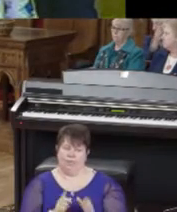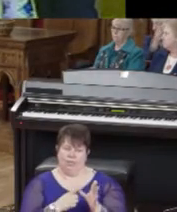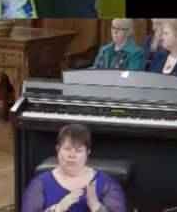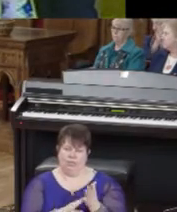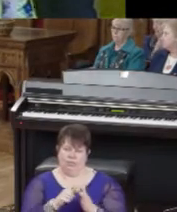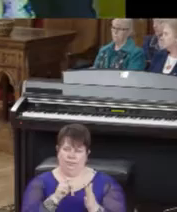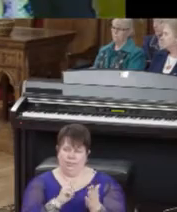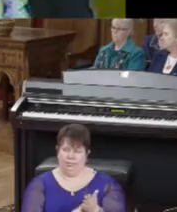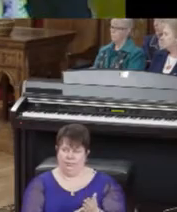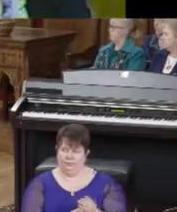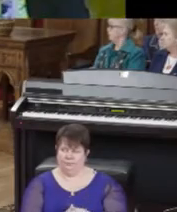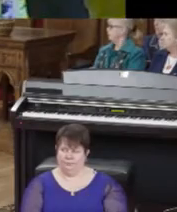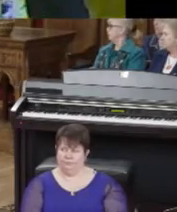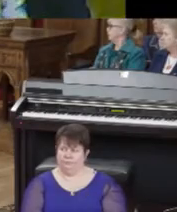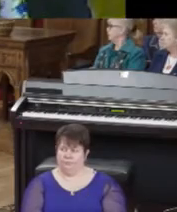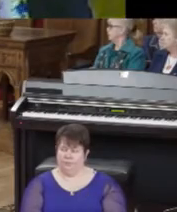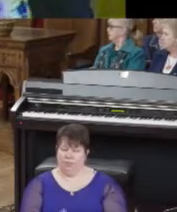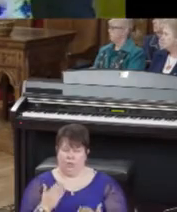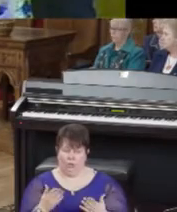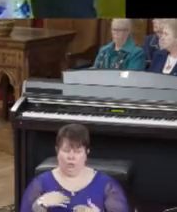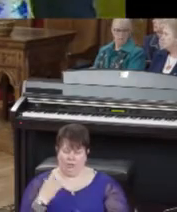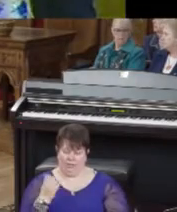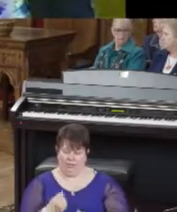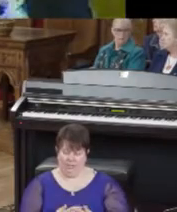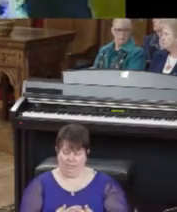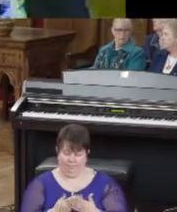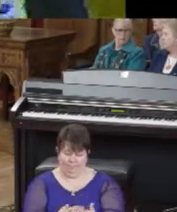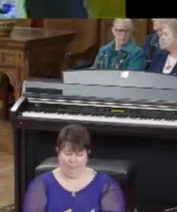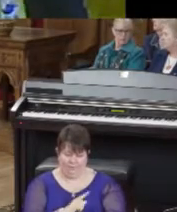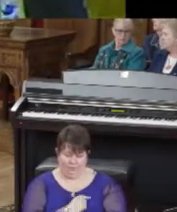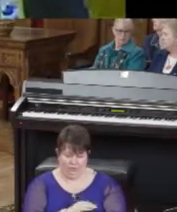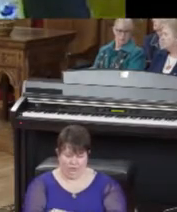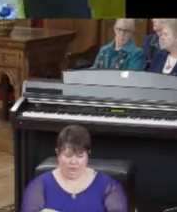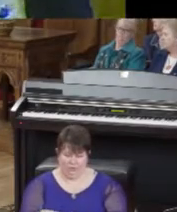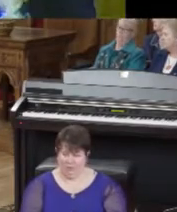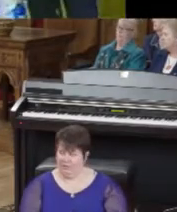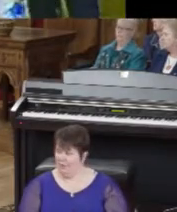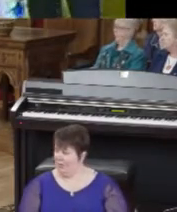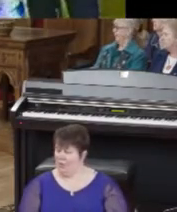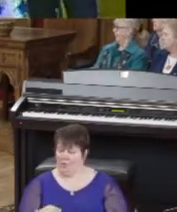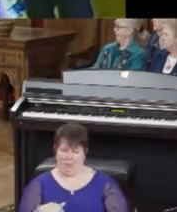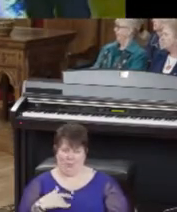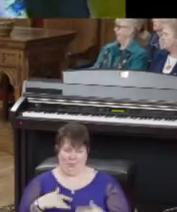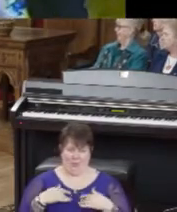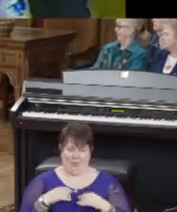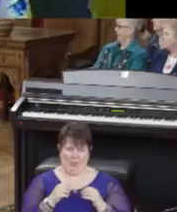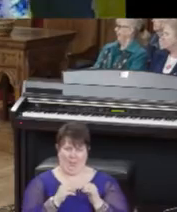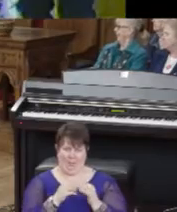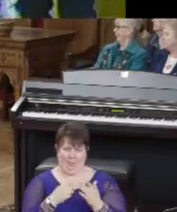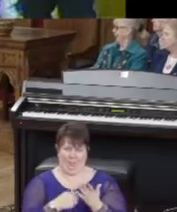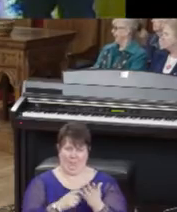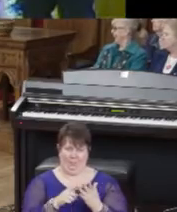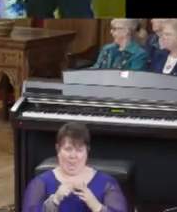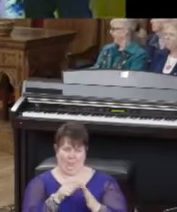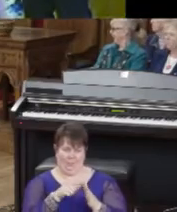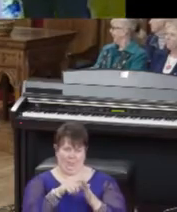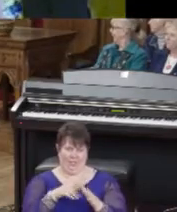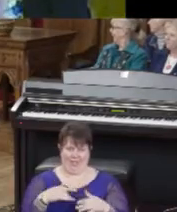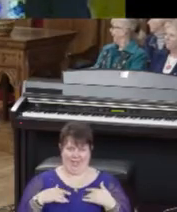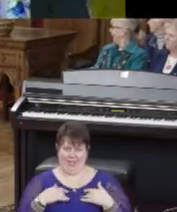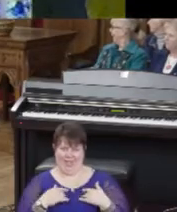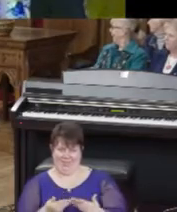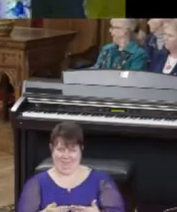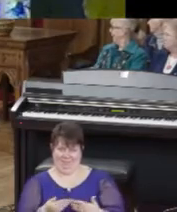Amen. Now, I've got a wee gift for all of you. Oh, I've got Brodie's attention now. As soon as I said a